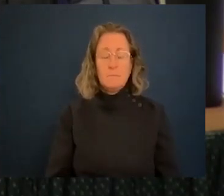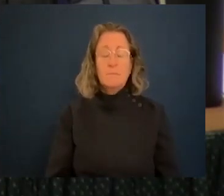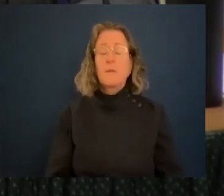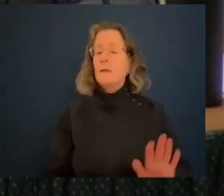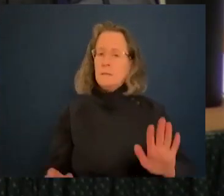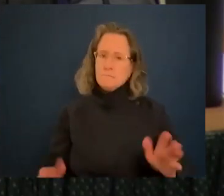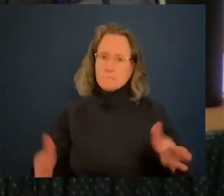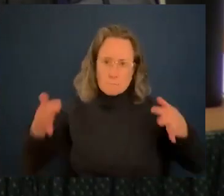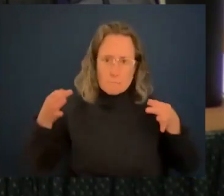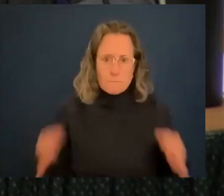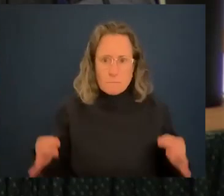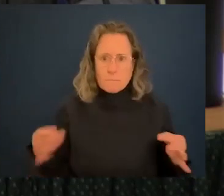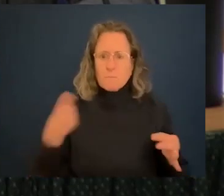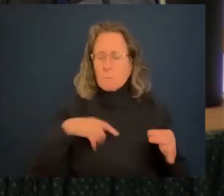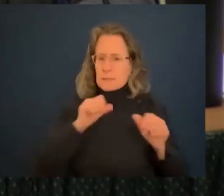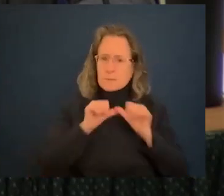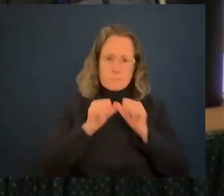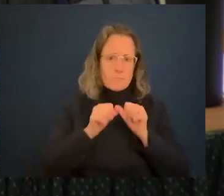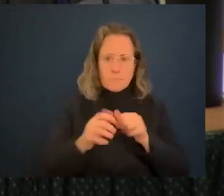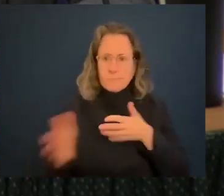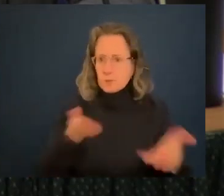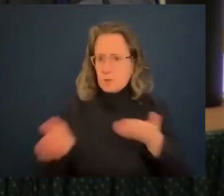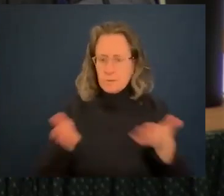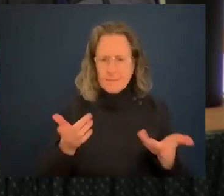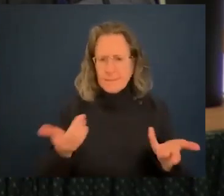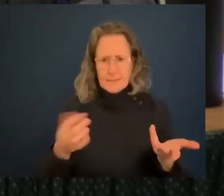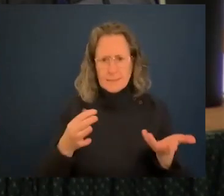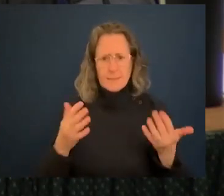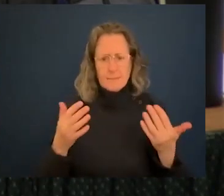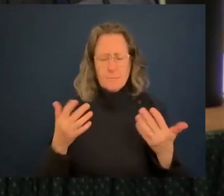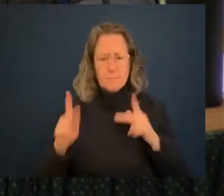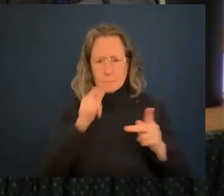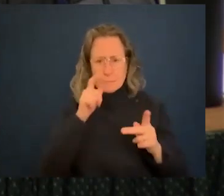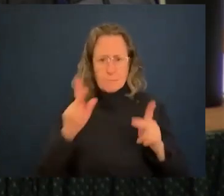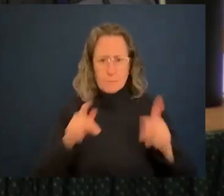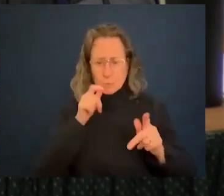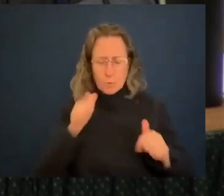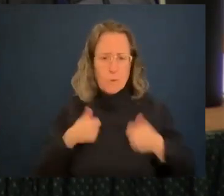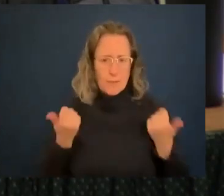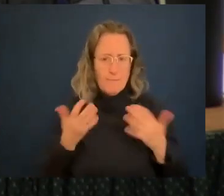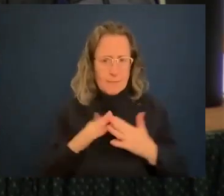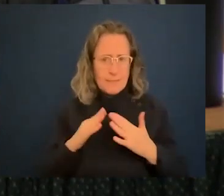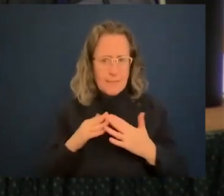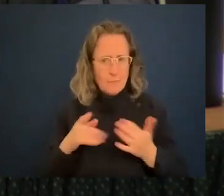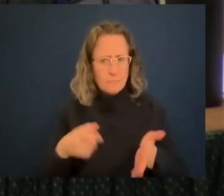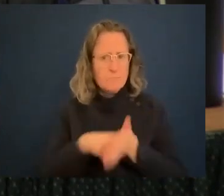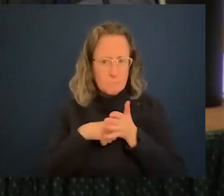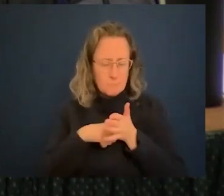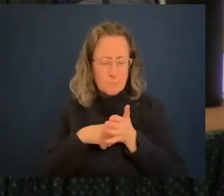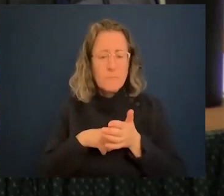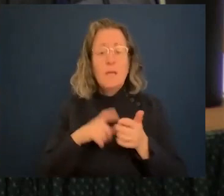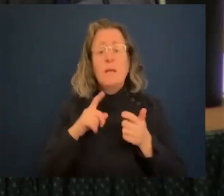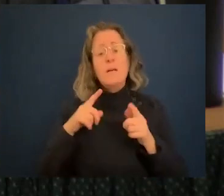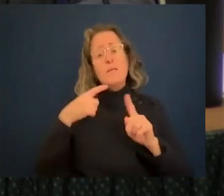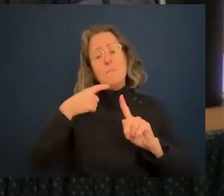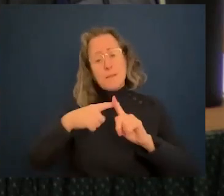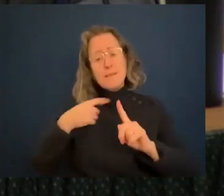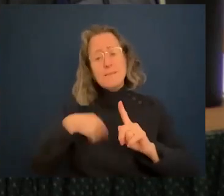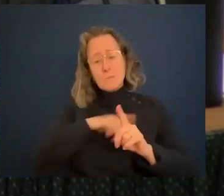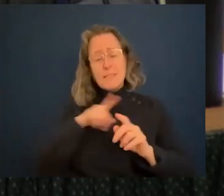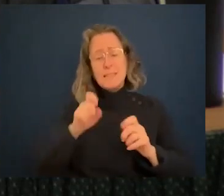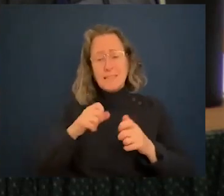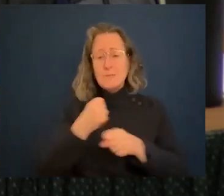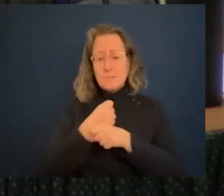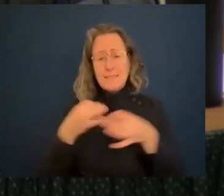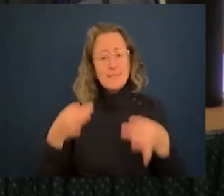for the residents of town um but also making sure that we are able to make a decision in a timely way do you feel confident that the